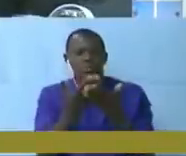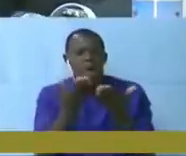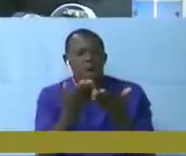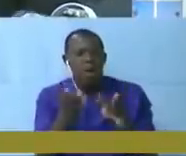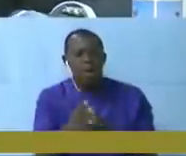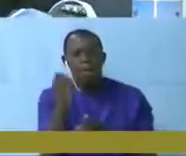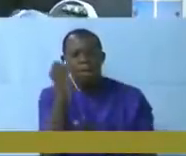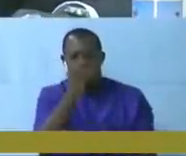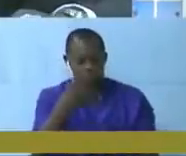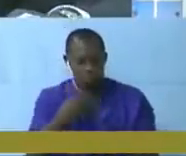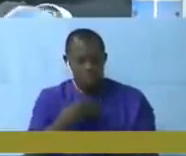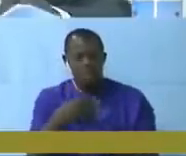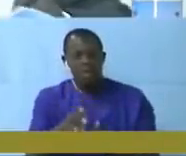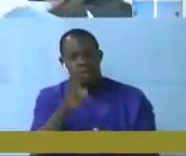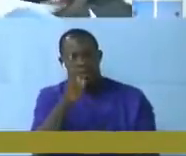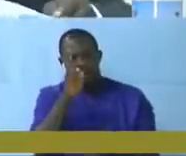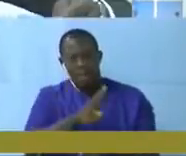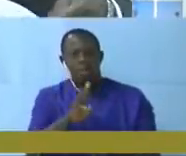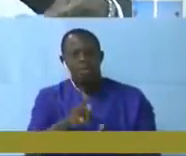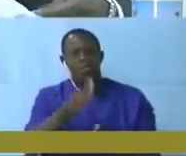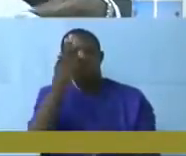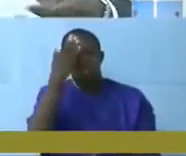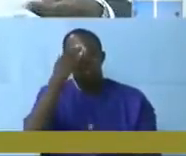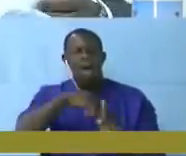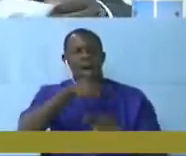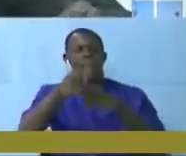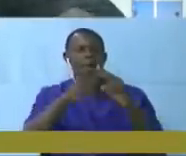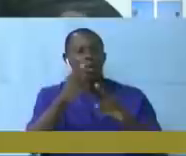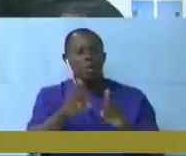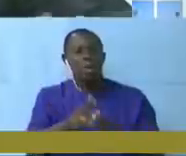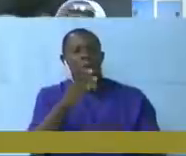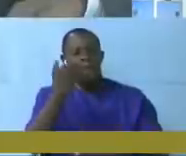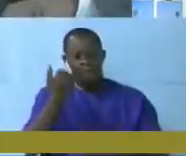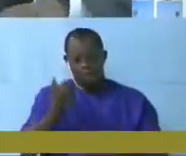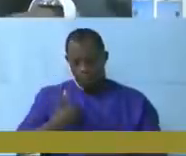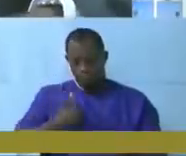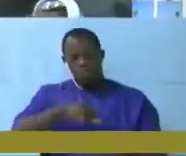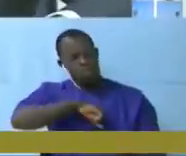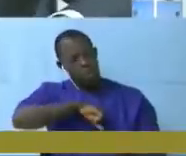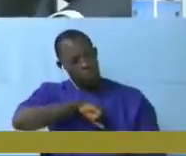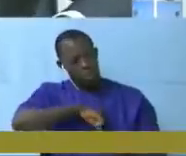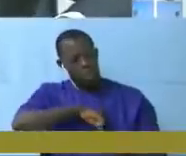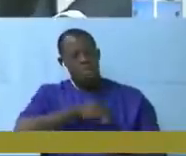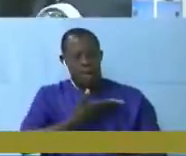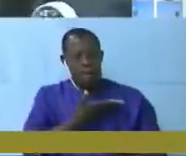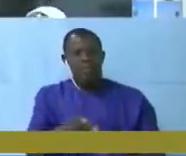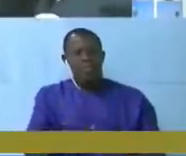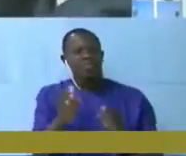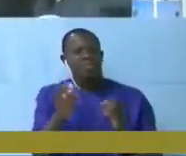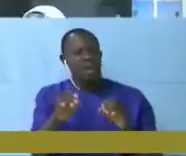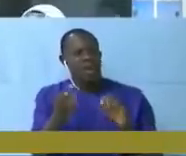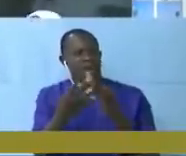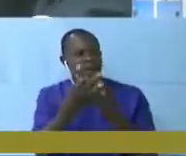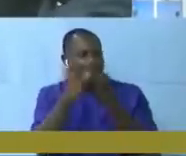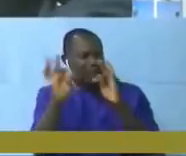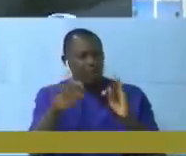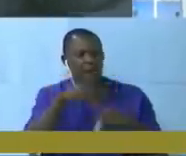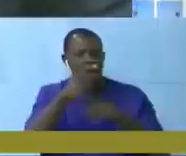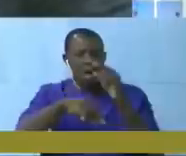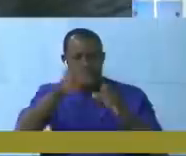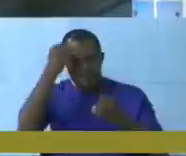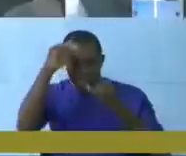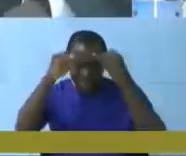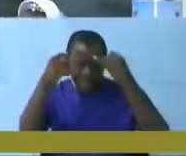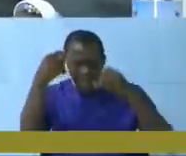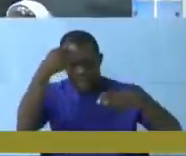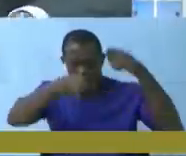to measure or determine the sovereign will of the people. Mu melni dal di so bobu nga xamne ñu ko doon wër ngeen diko def ak askan